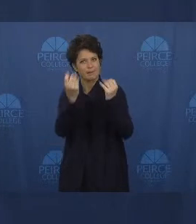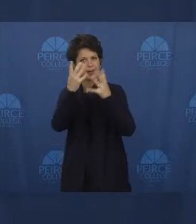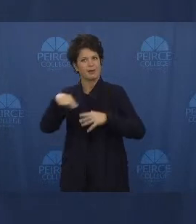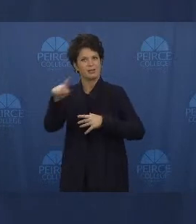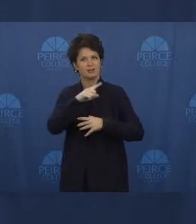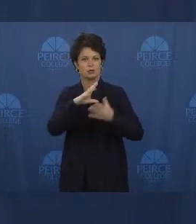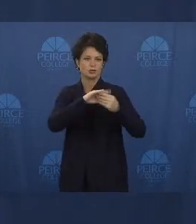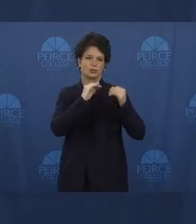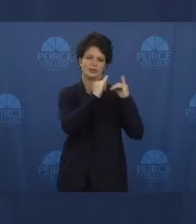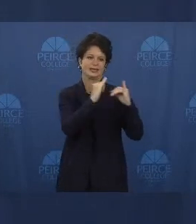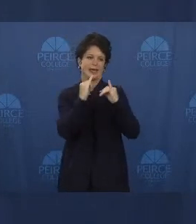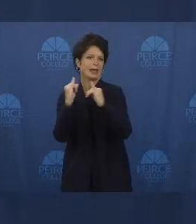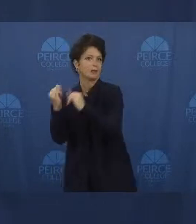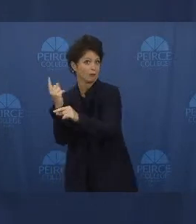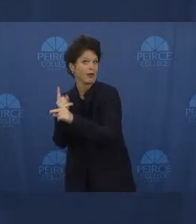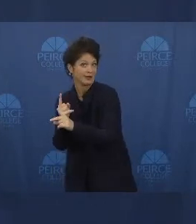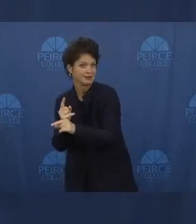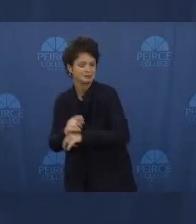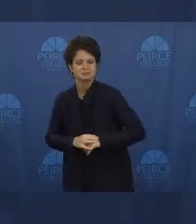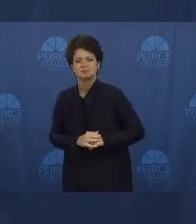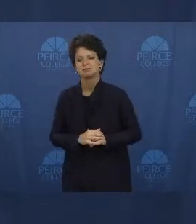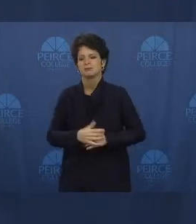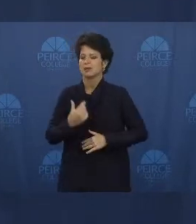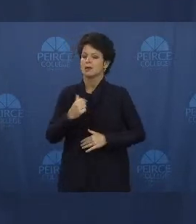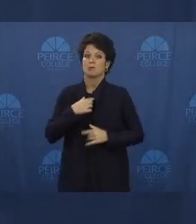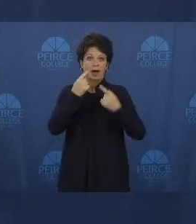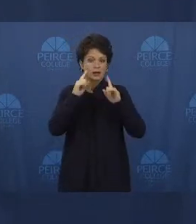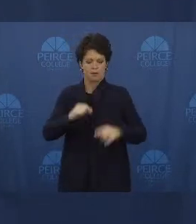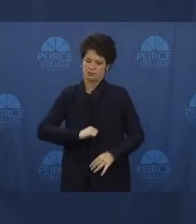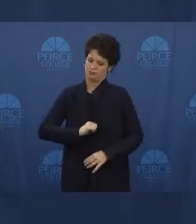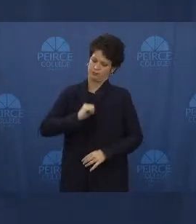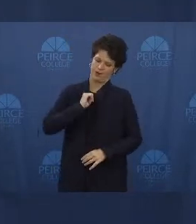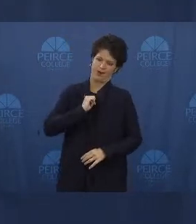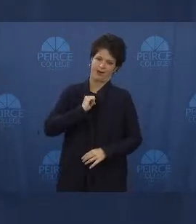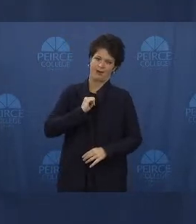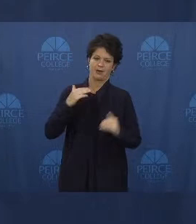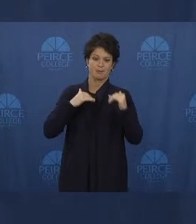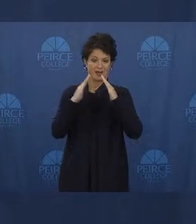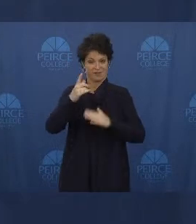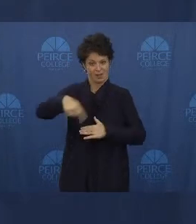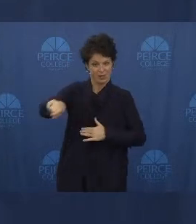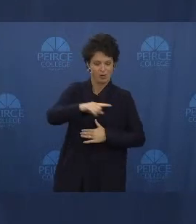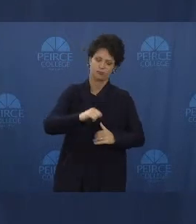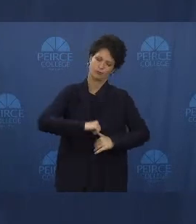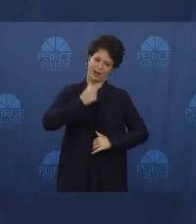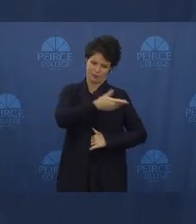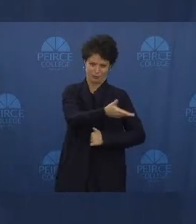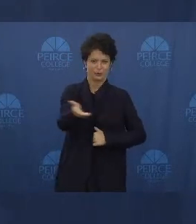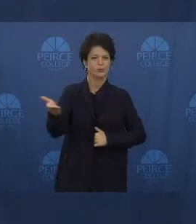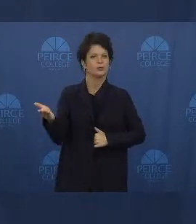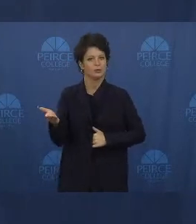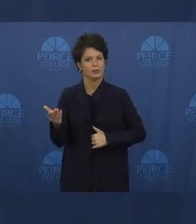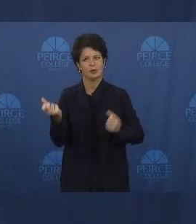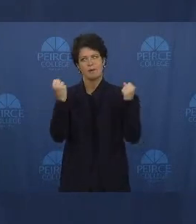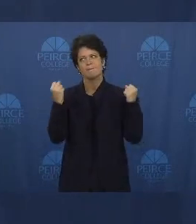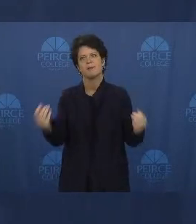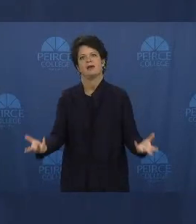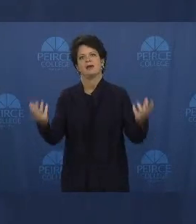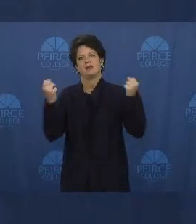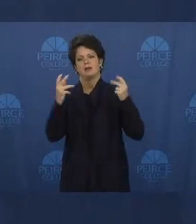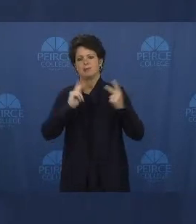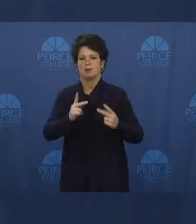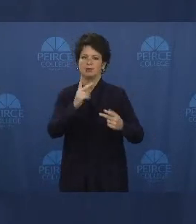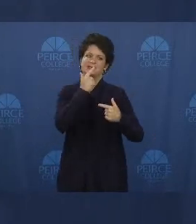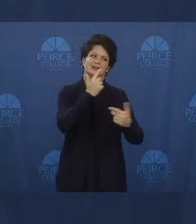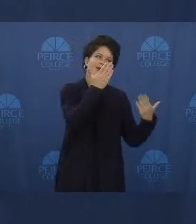have similar stories. I am proud of my accomplishments and those of my fellow graduates. There are so many people to credit